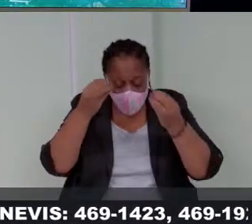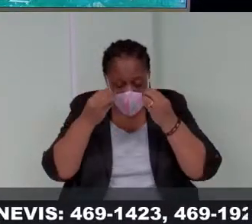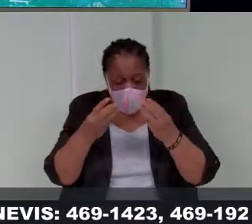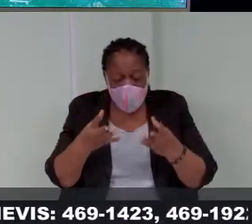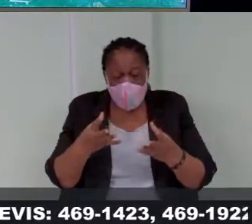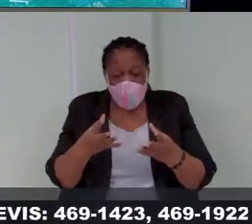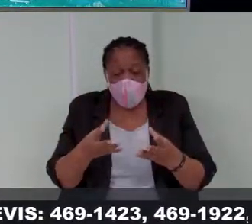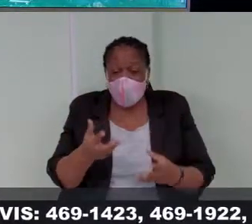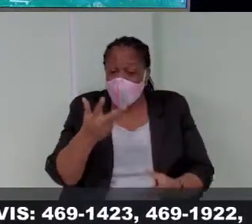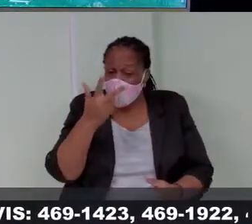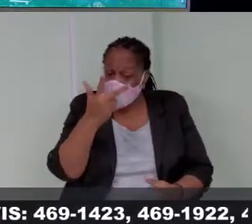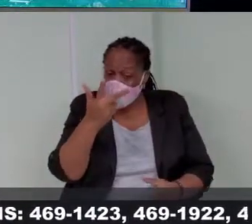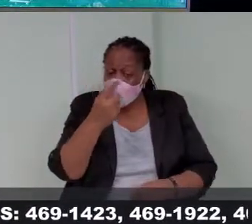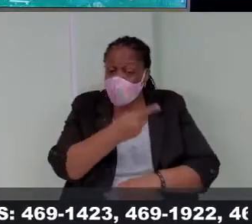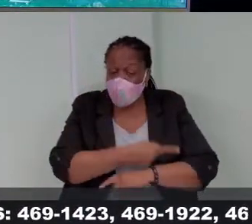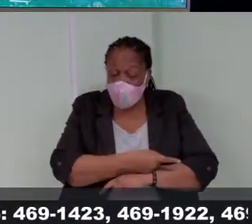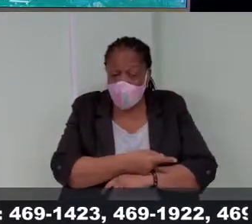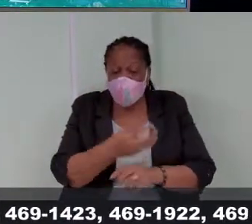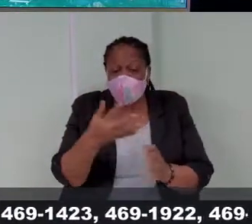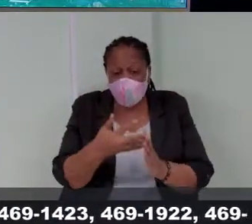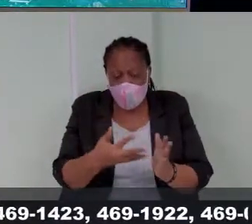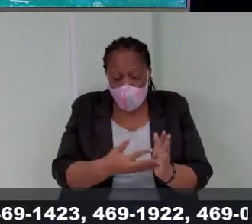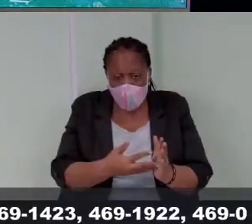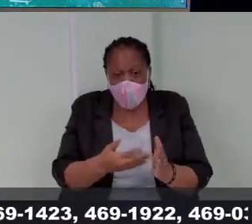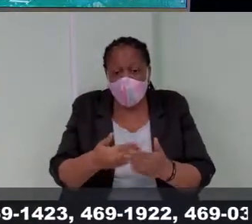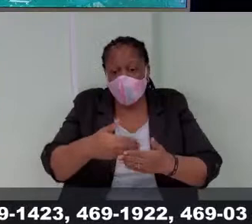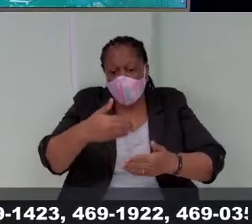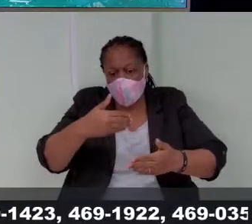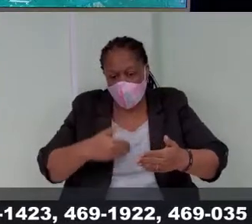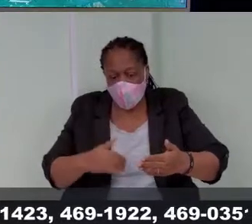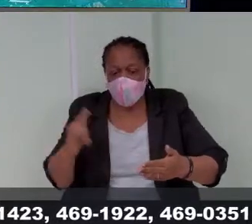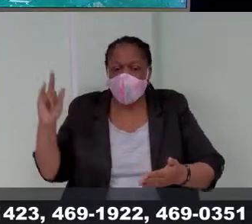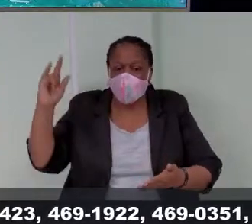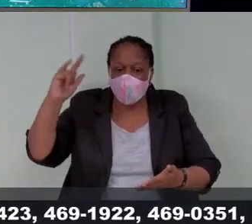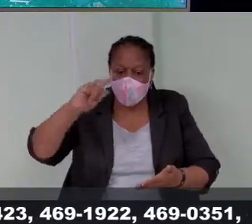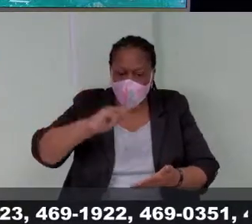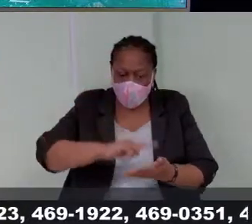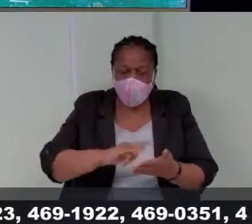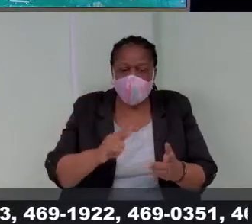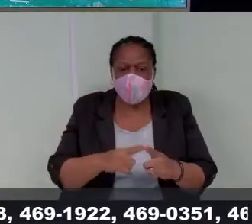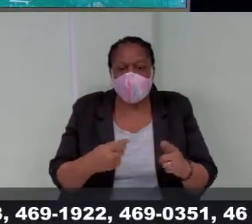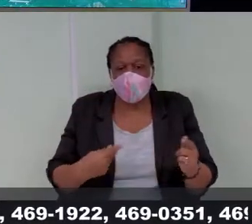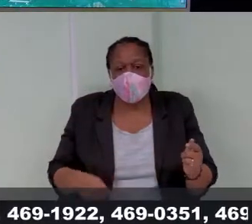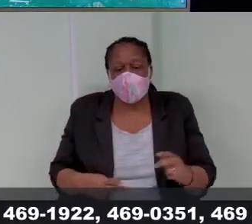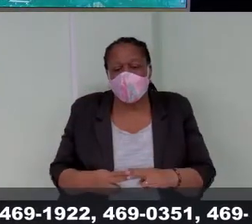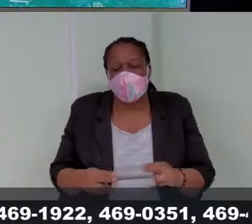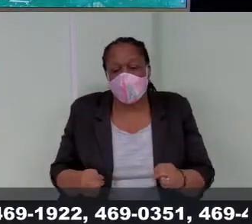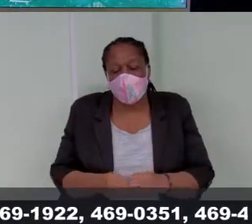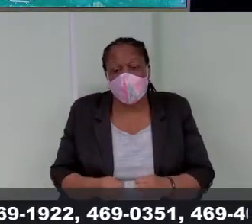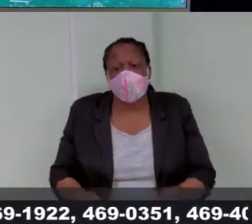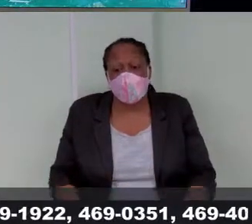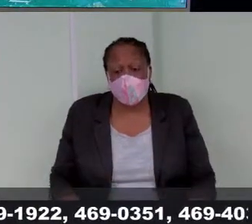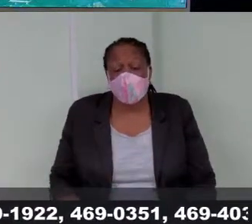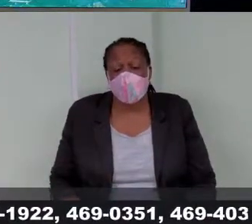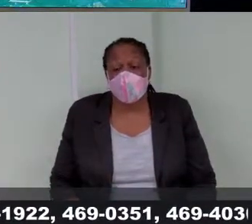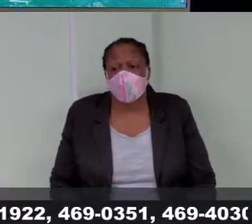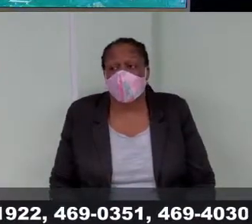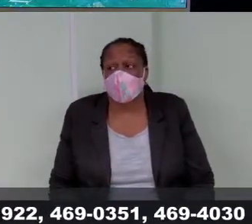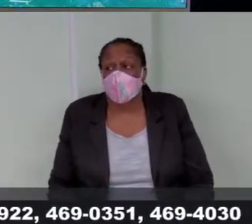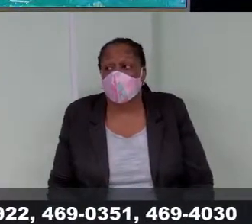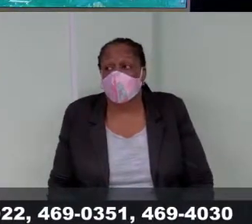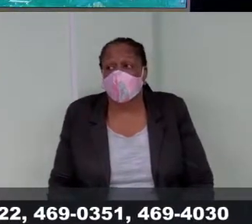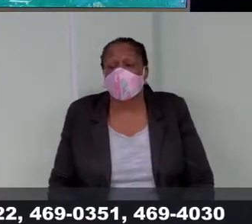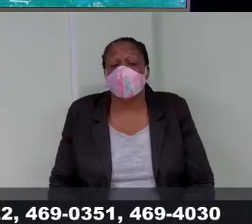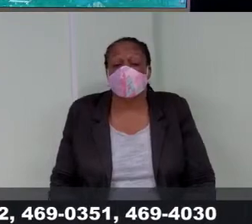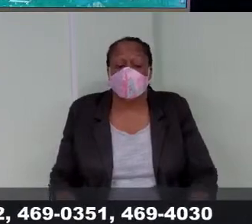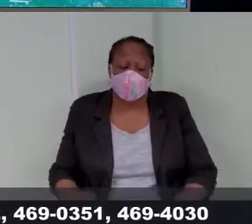you give us a result of a test done within 72 hours of travel. Some of our neighboring islands, they were